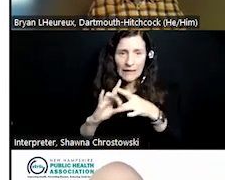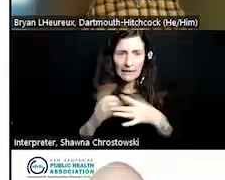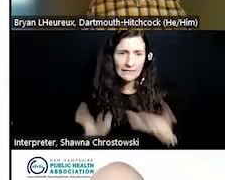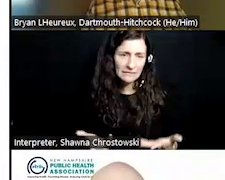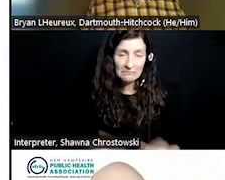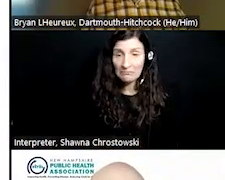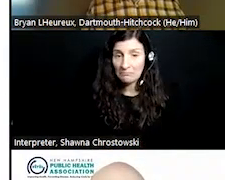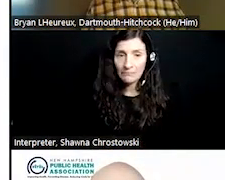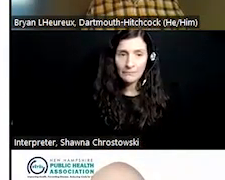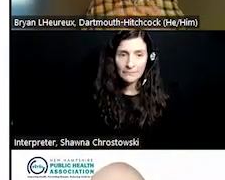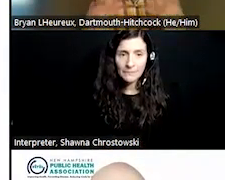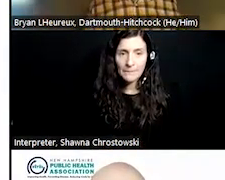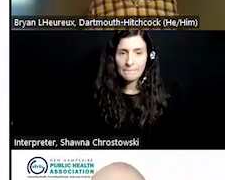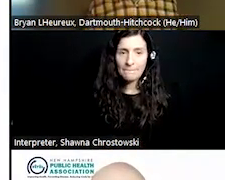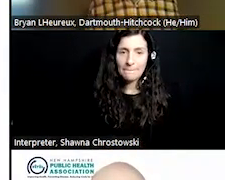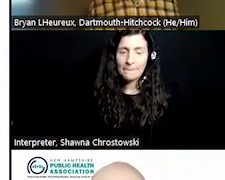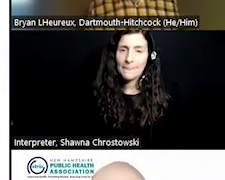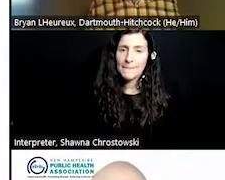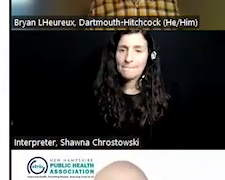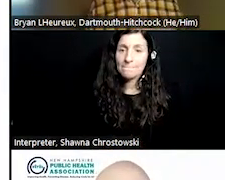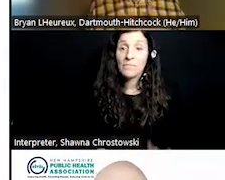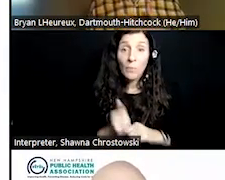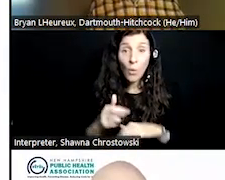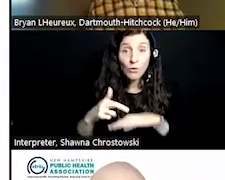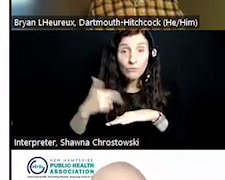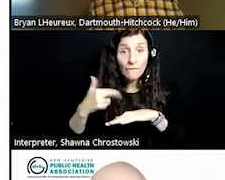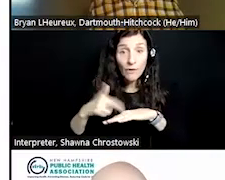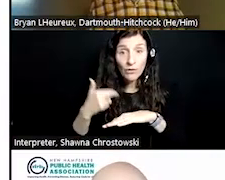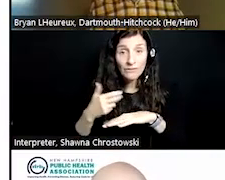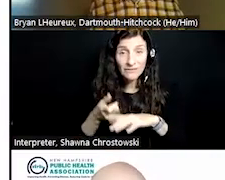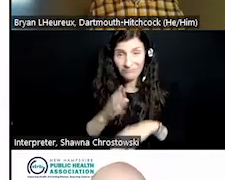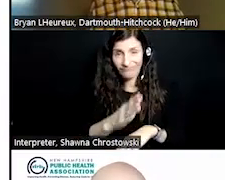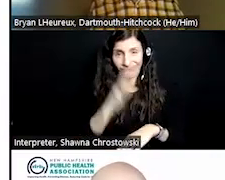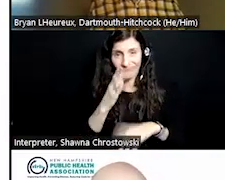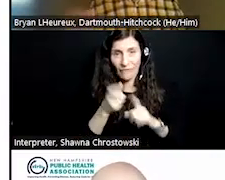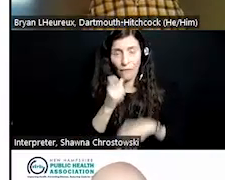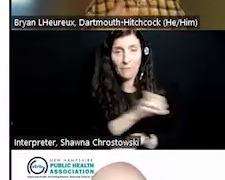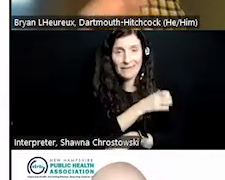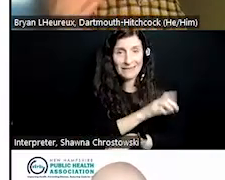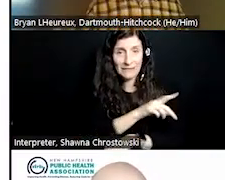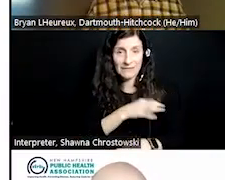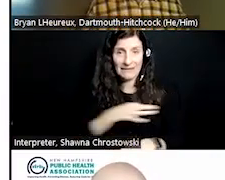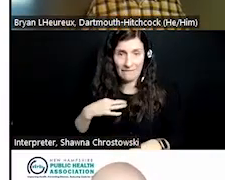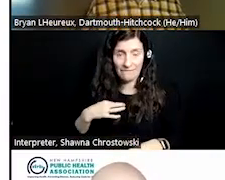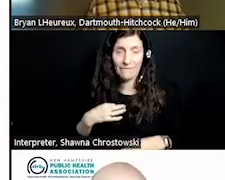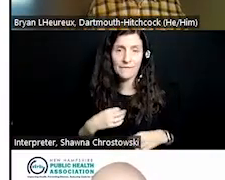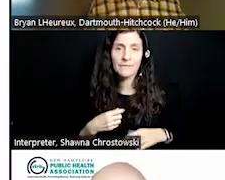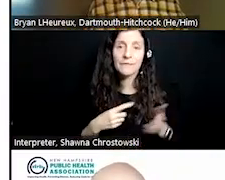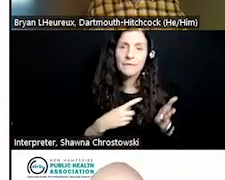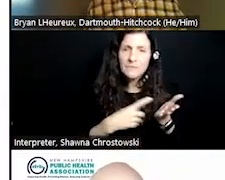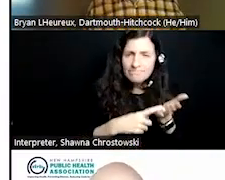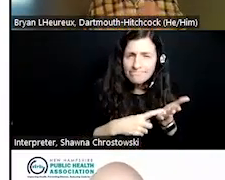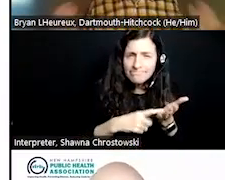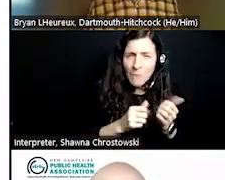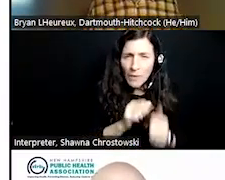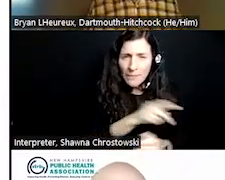workers? So most of our referrals come directly from clinical staff, having conversations with patients